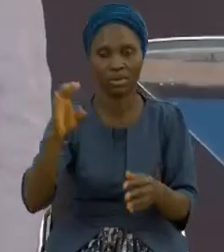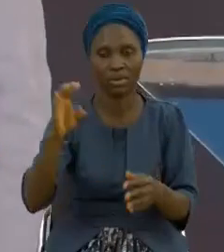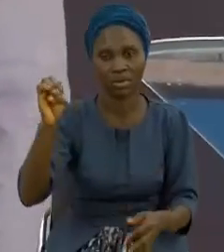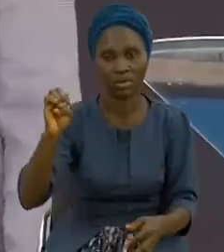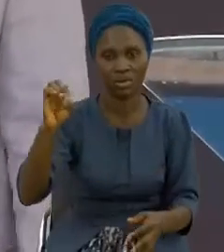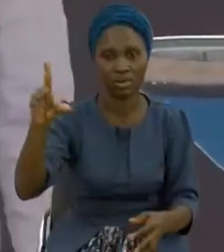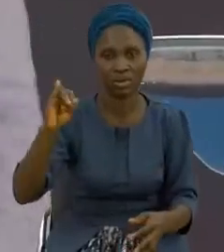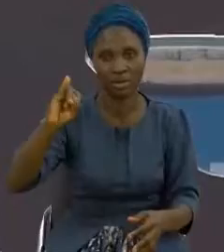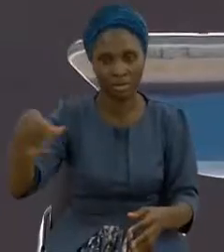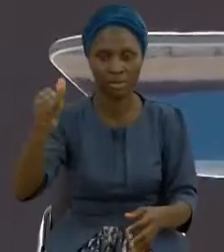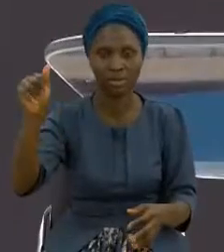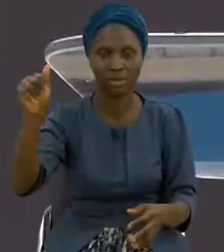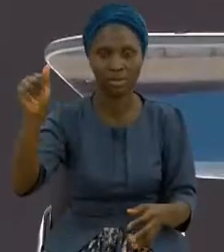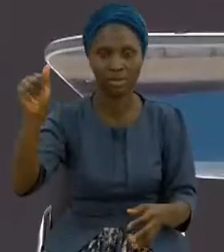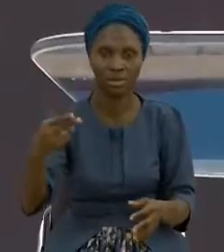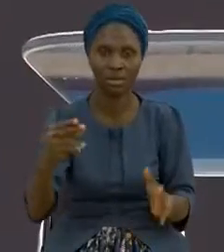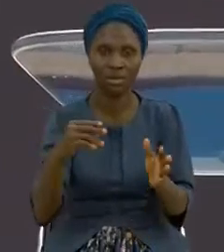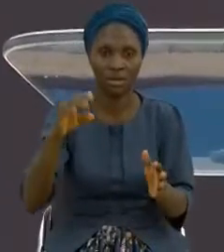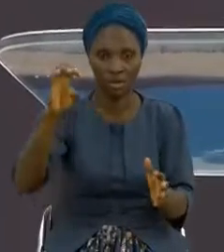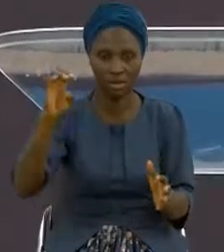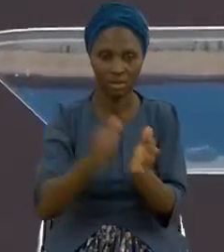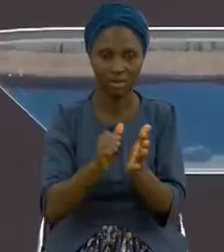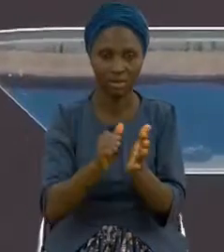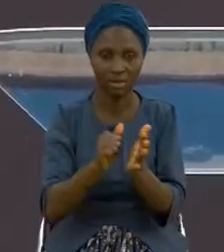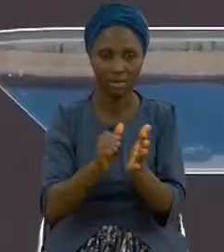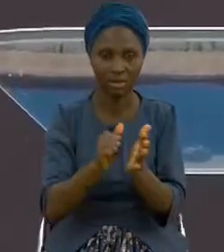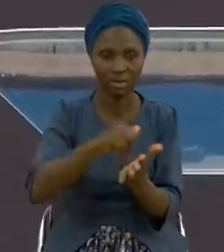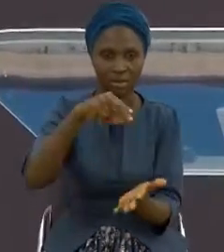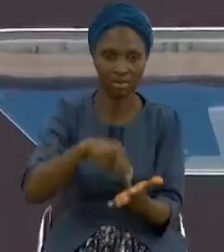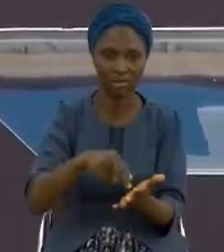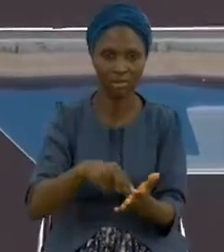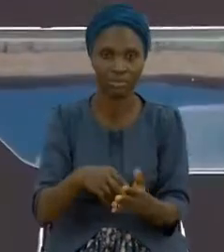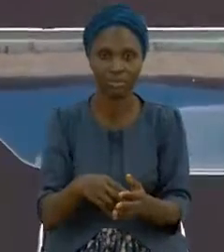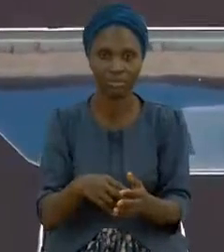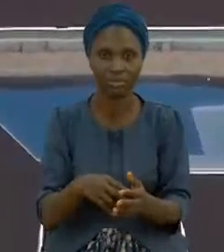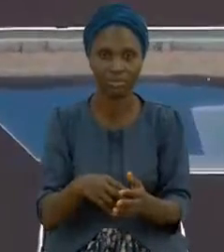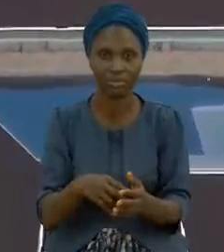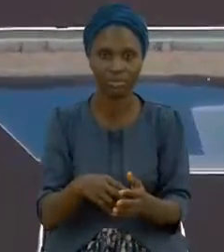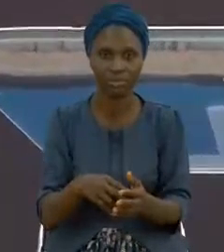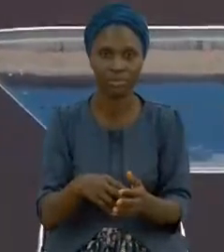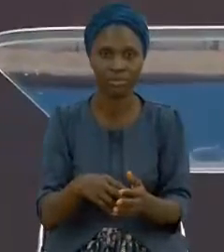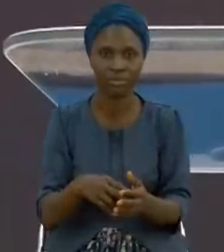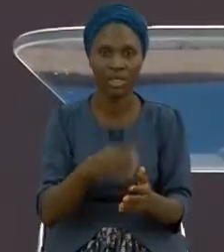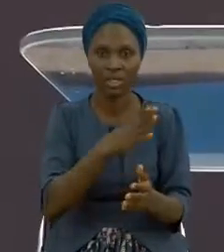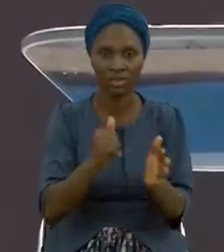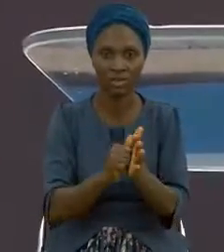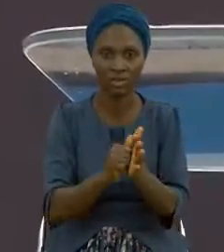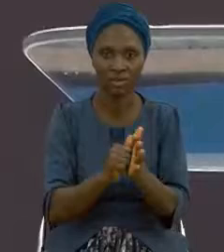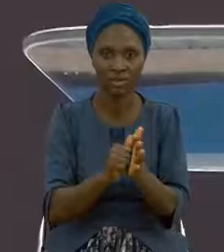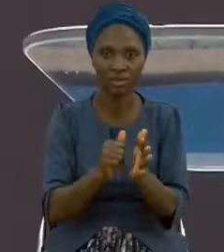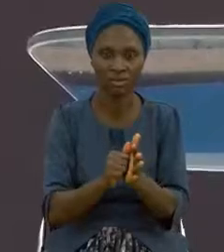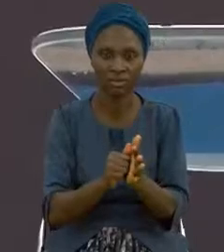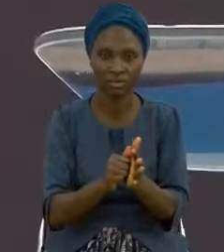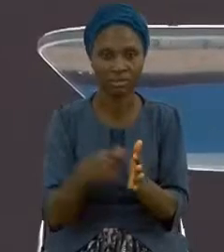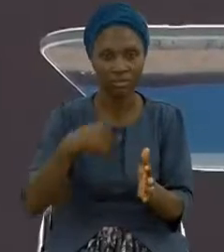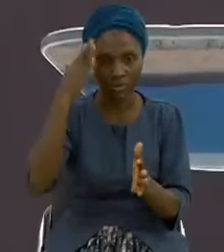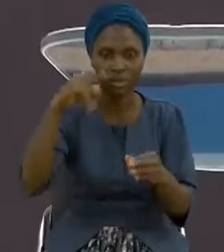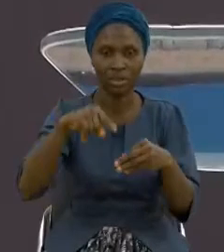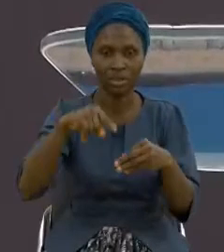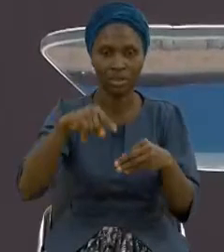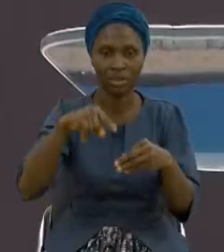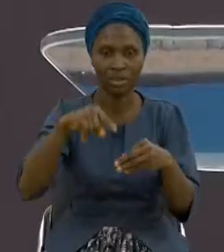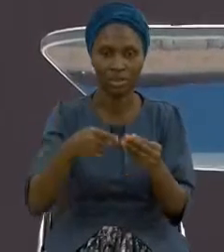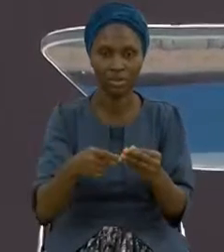enemy, didn't run away from persecution. We know about Elijah. We know about Elisha, and we can see